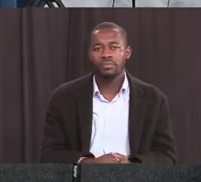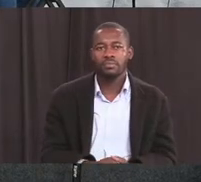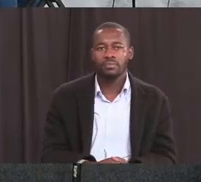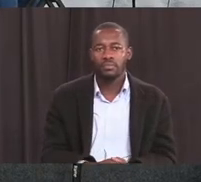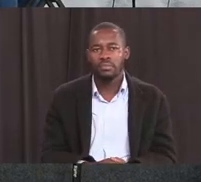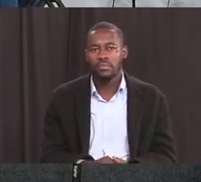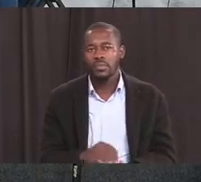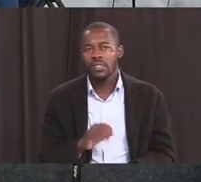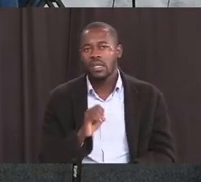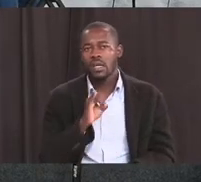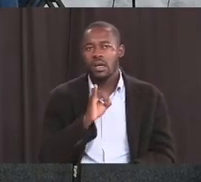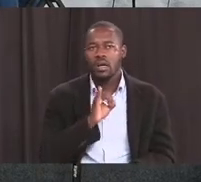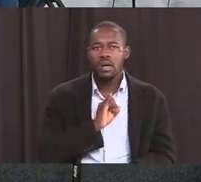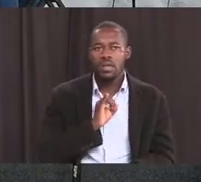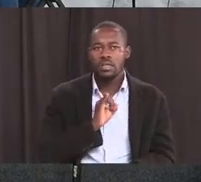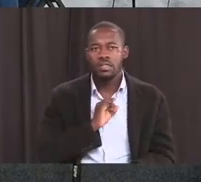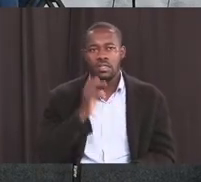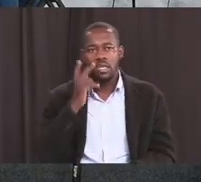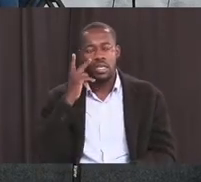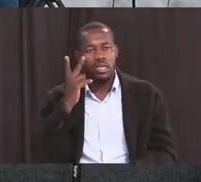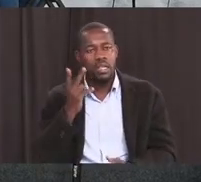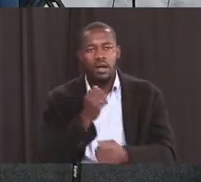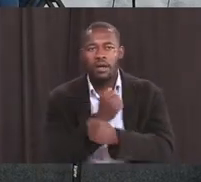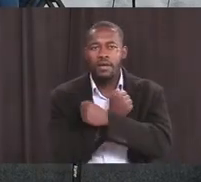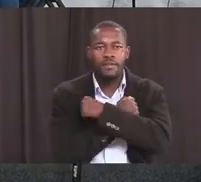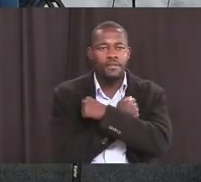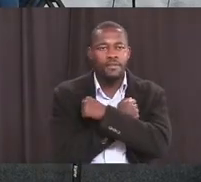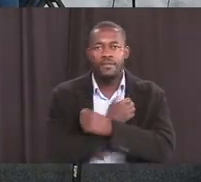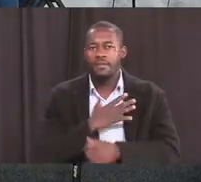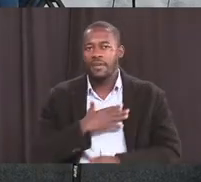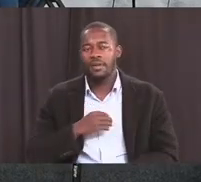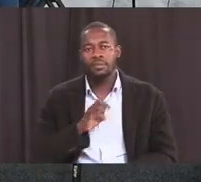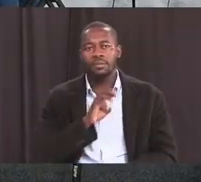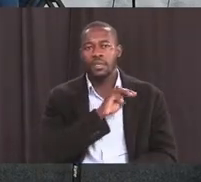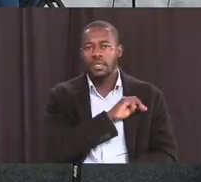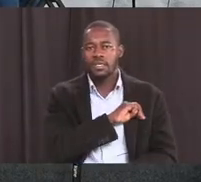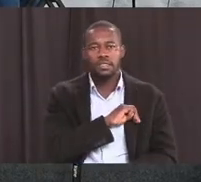I see His love and mercy